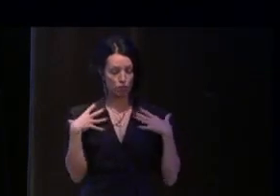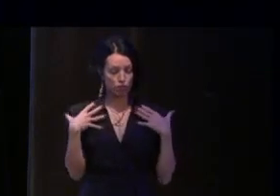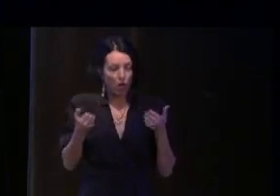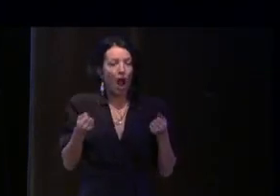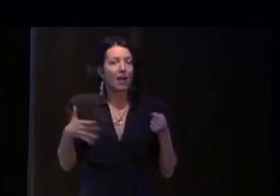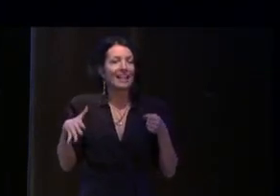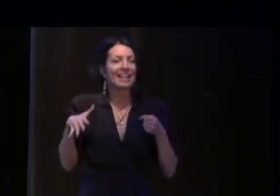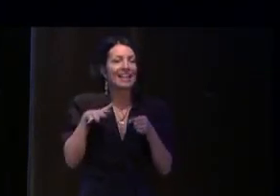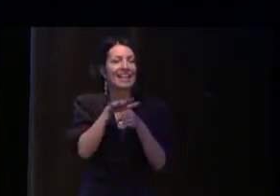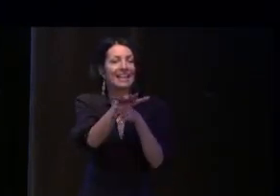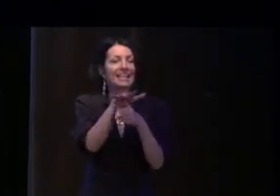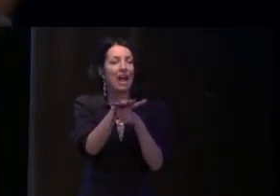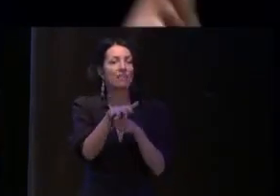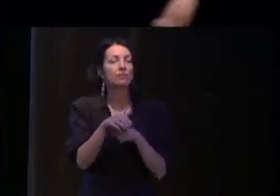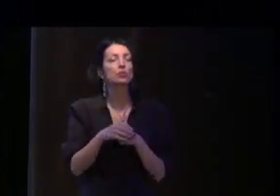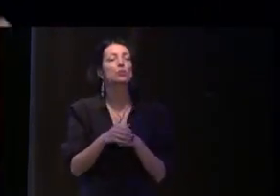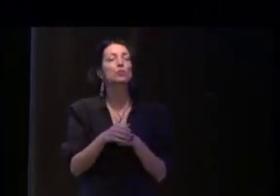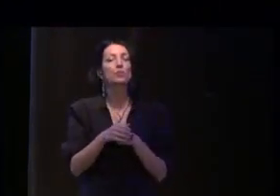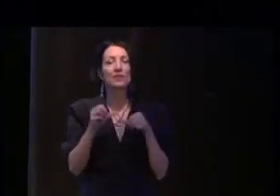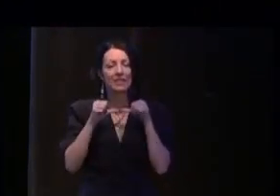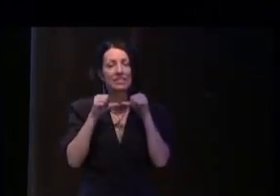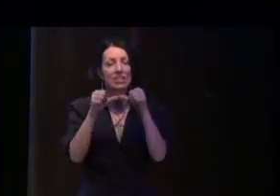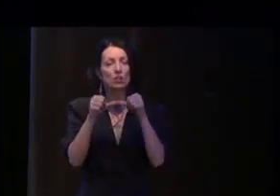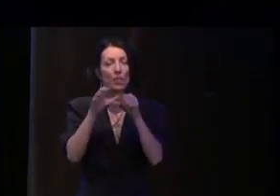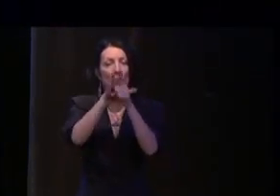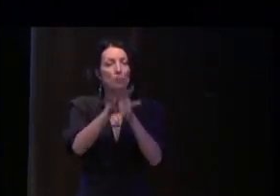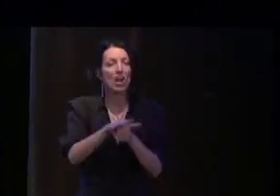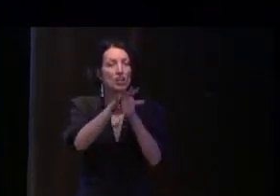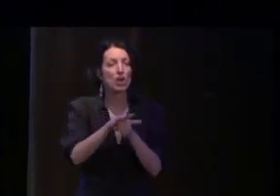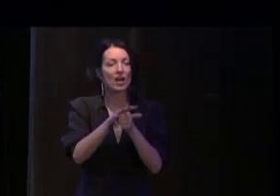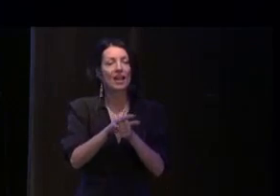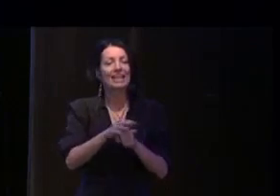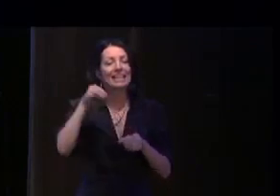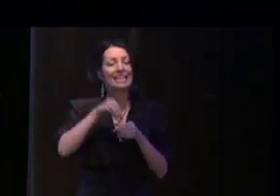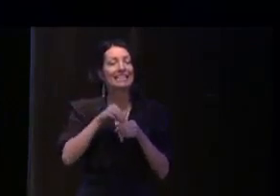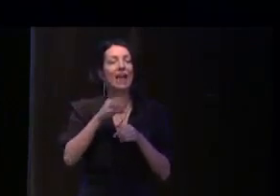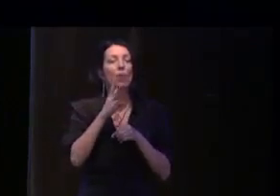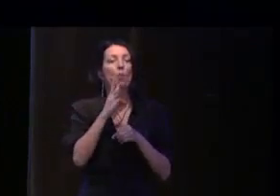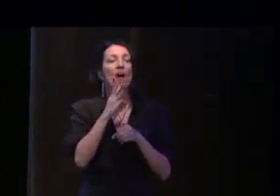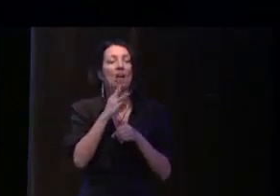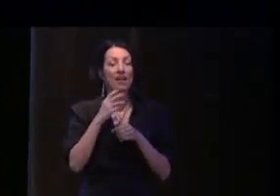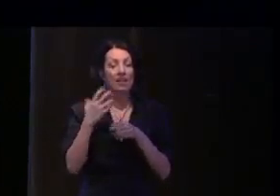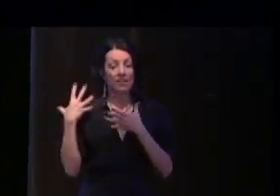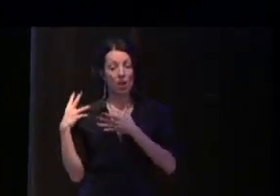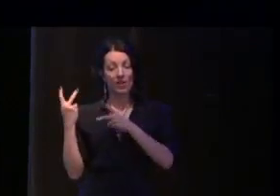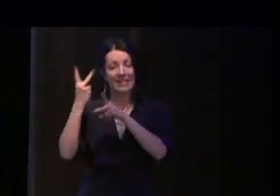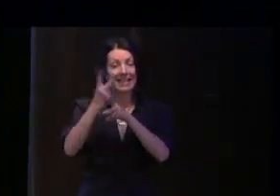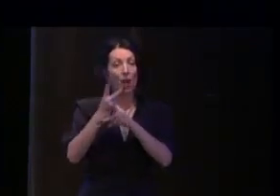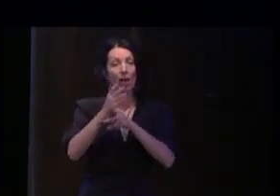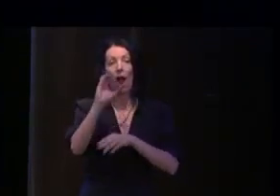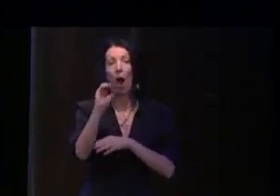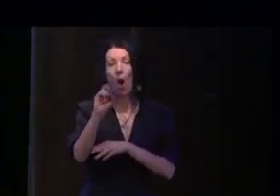enough to withstand the vicissitudes of the ocean. They're carrying their oxygen, and they're